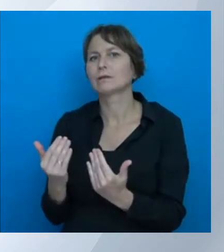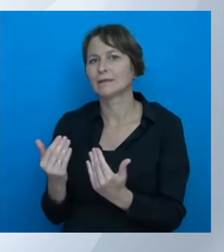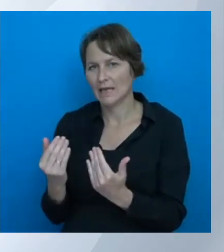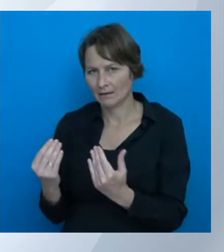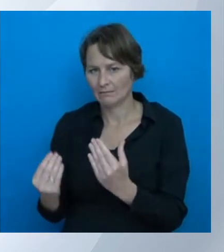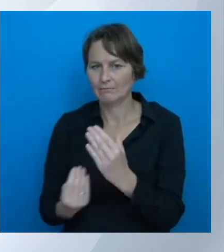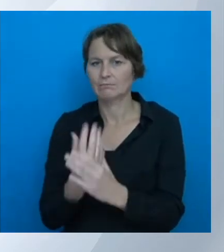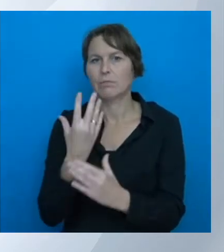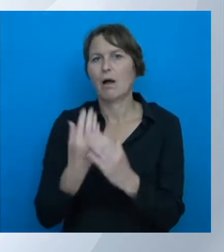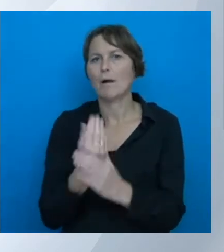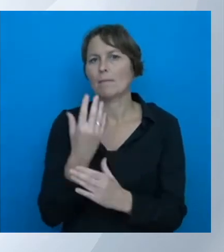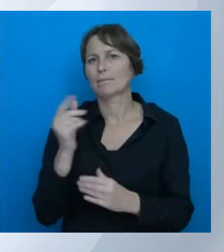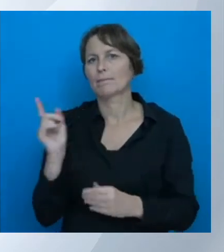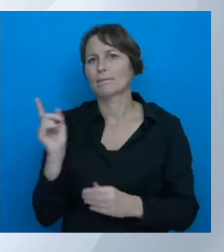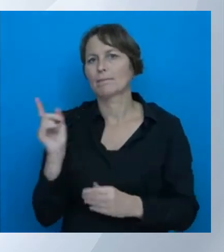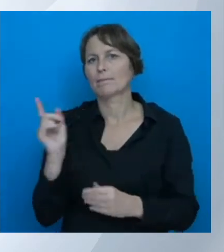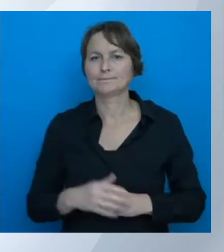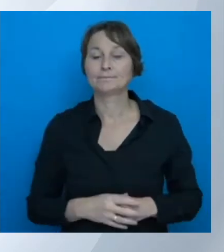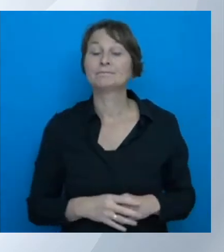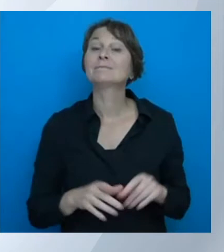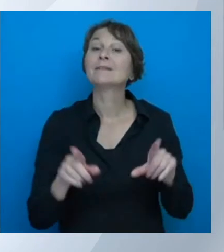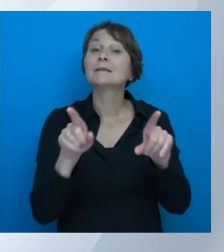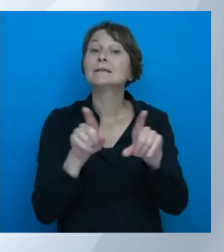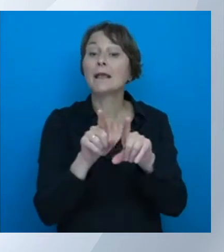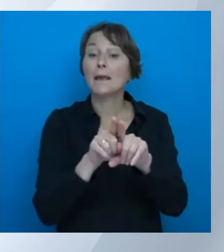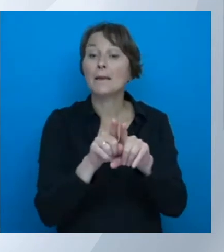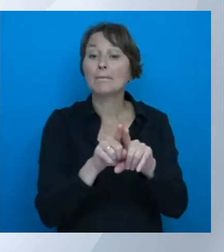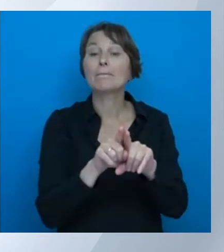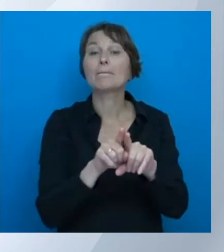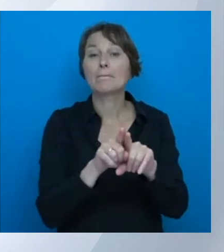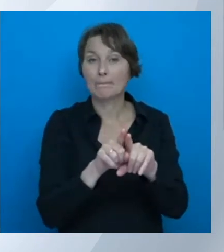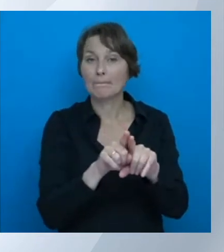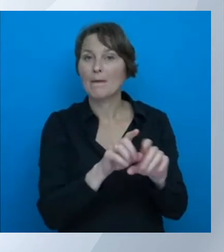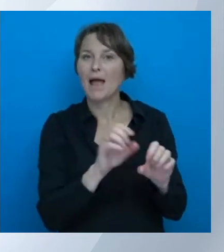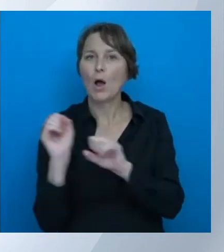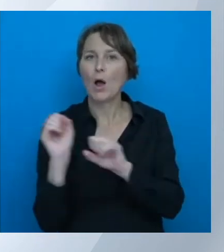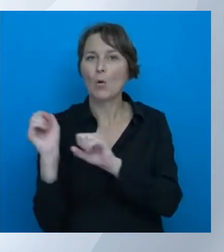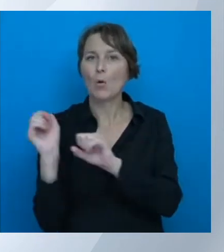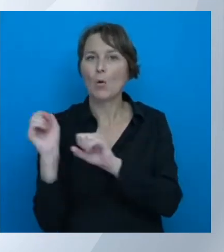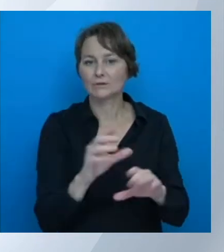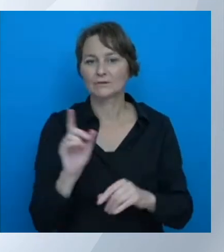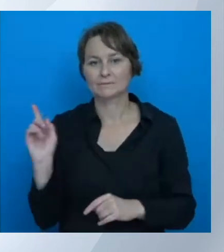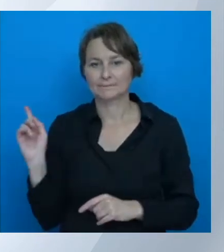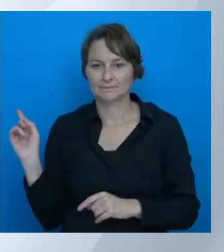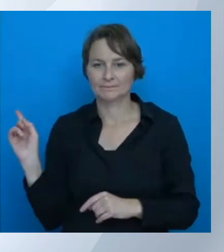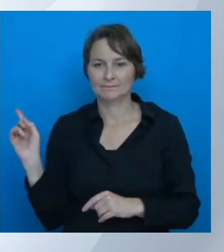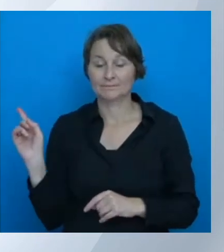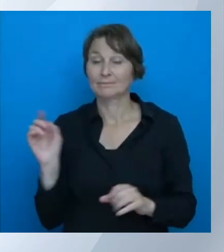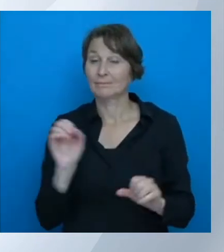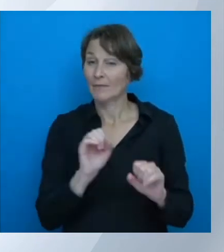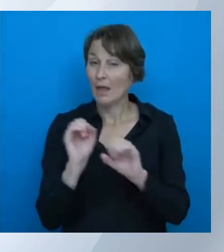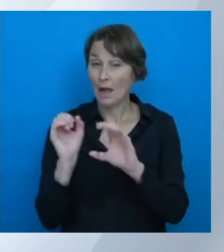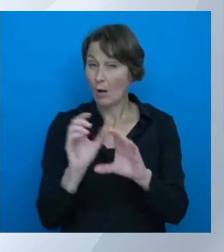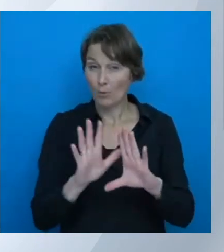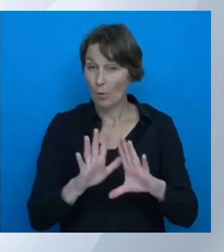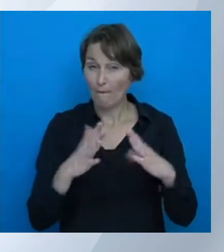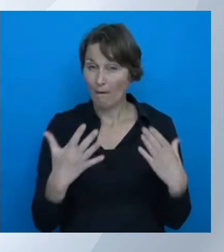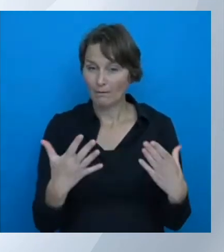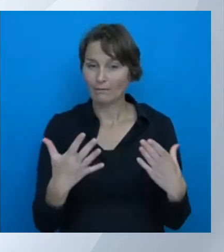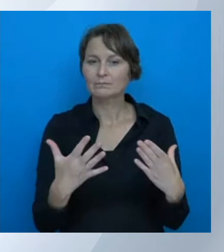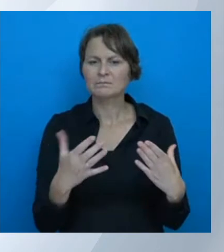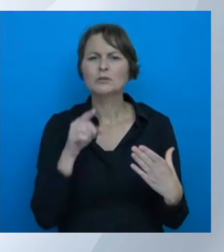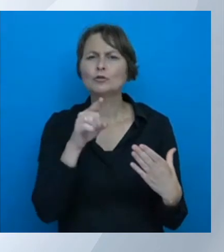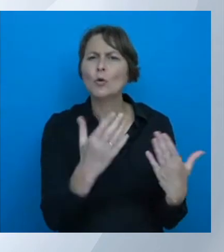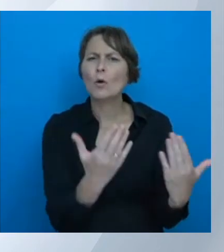In the similar way, you have output bounding. In output binding, you actually invoke